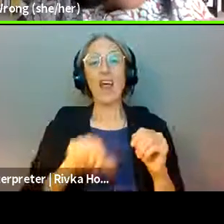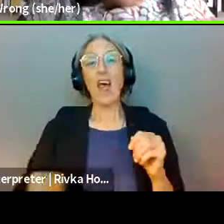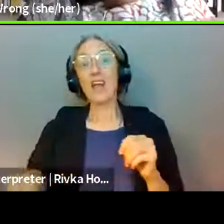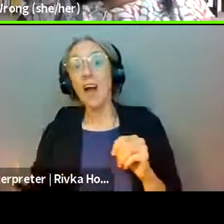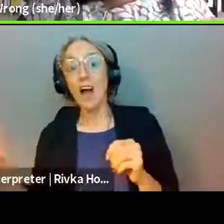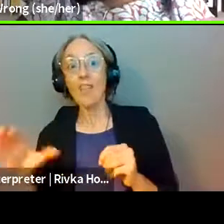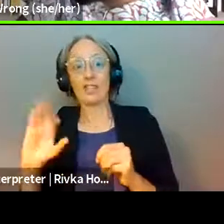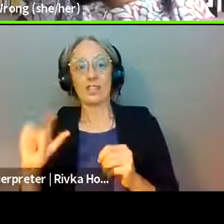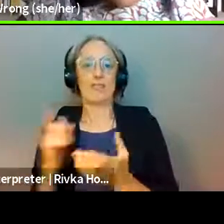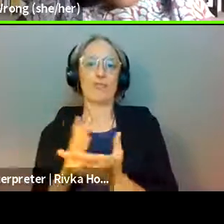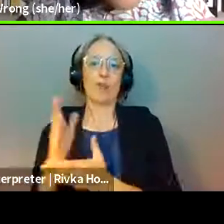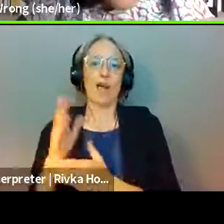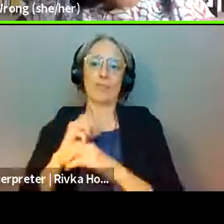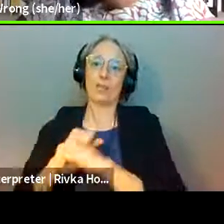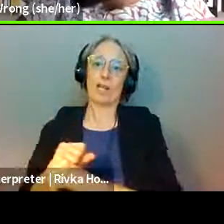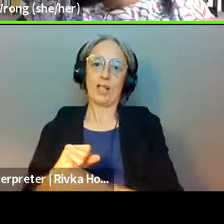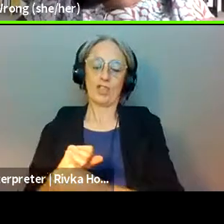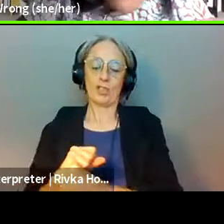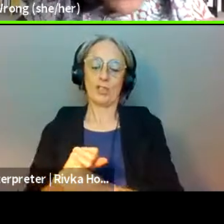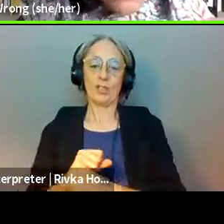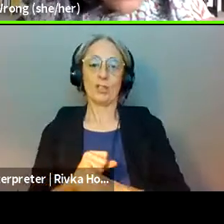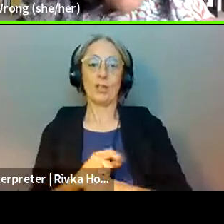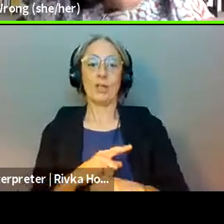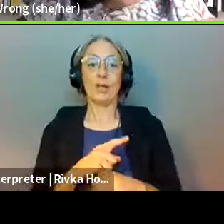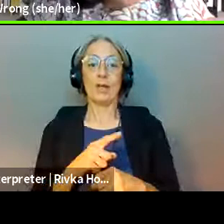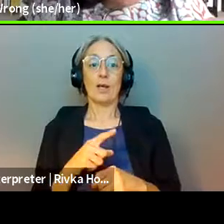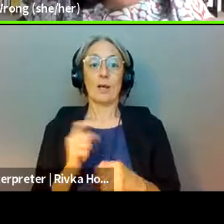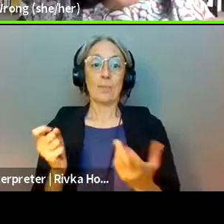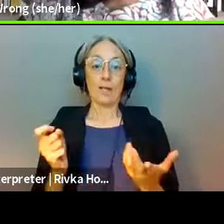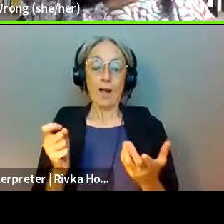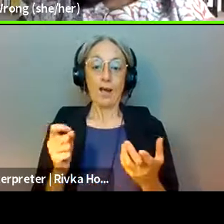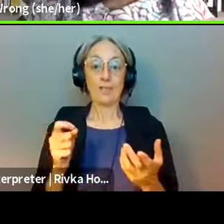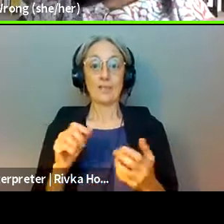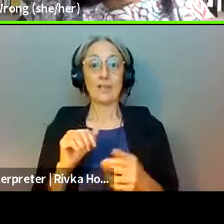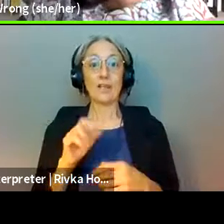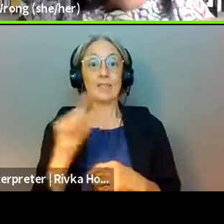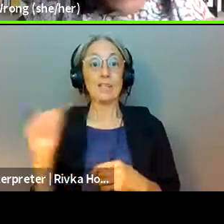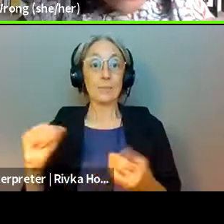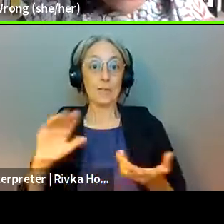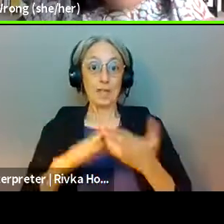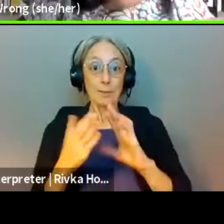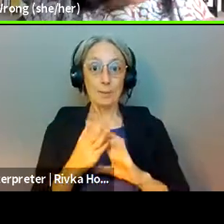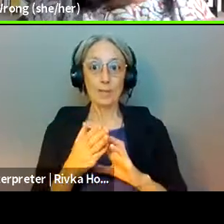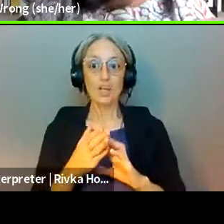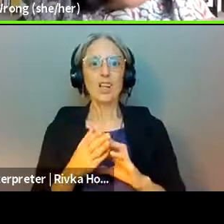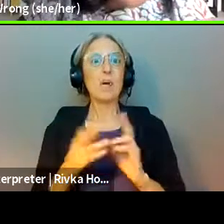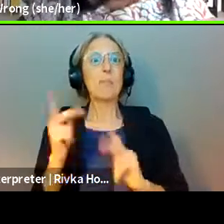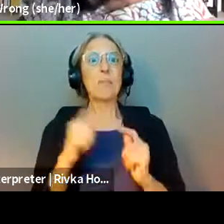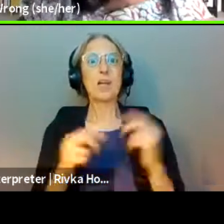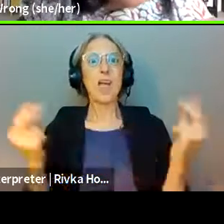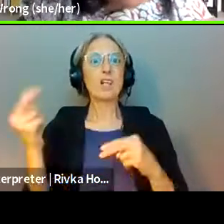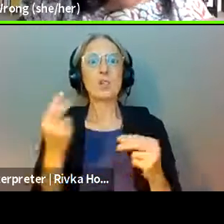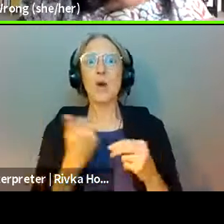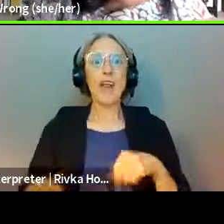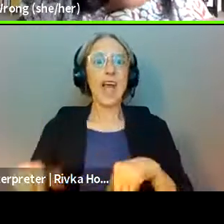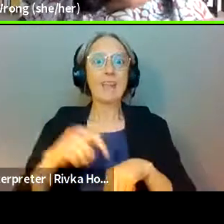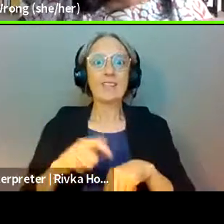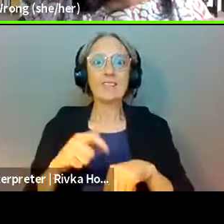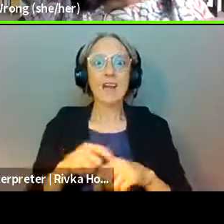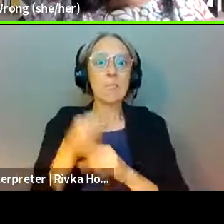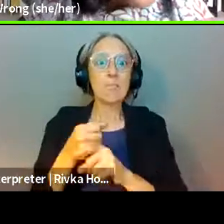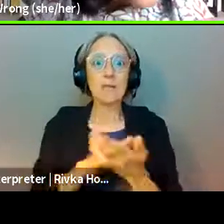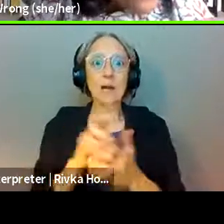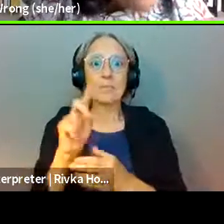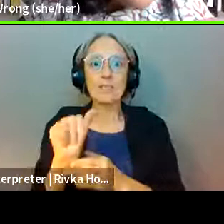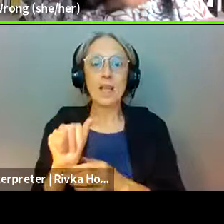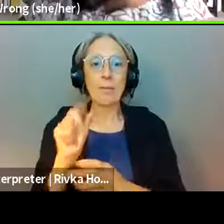protection, because we are the only group that anybody can join at any time. You can move in and out of our community based on